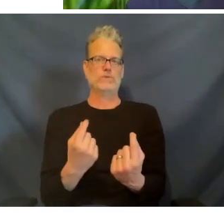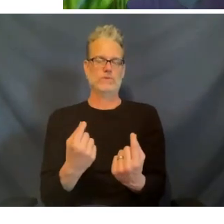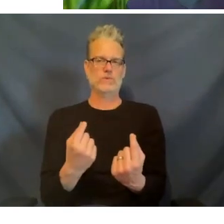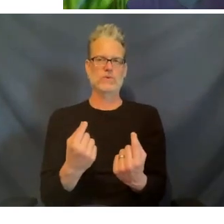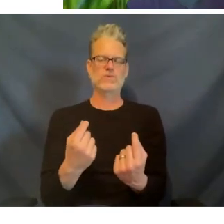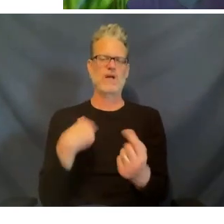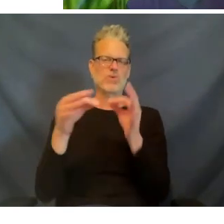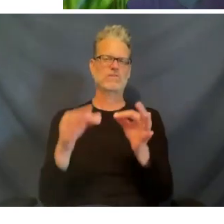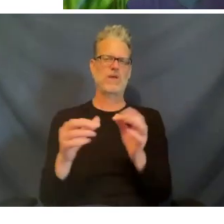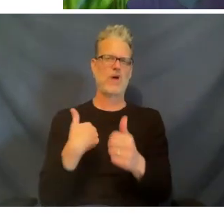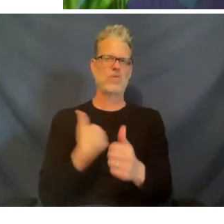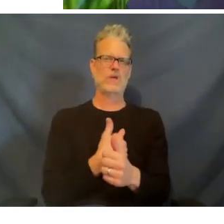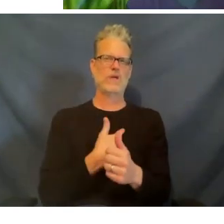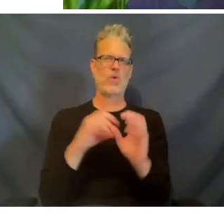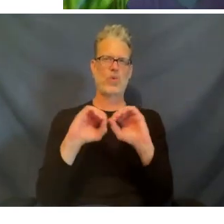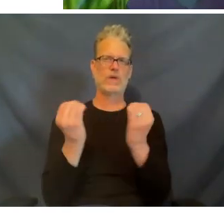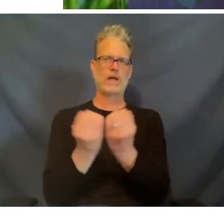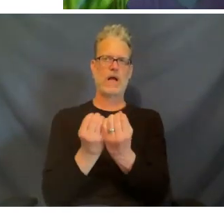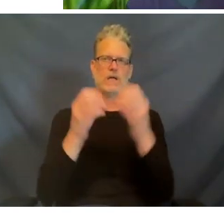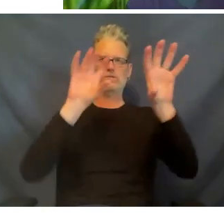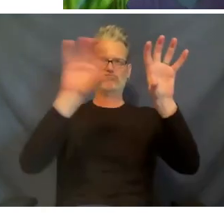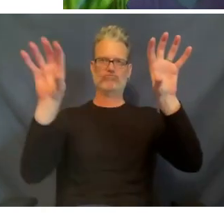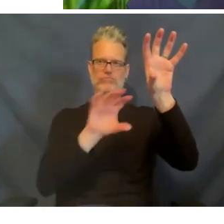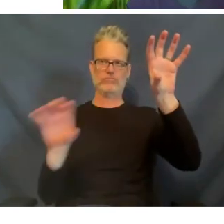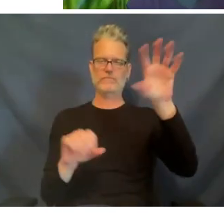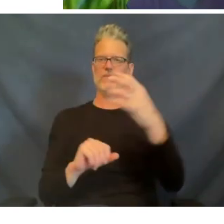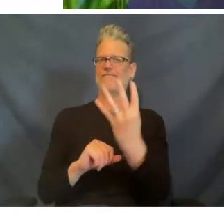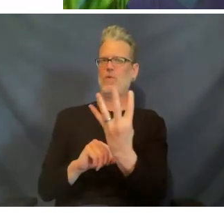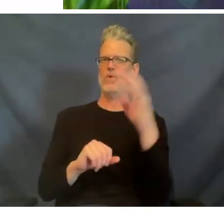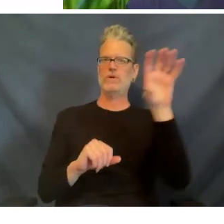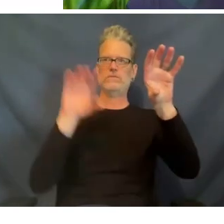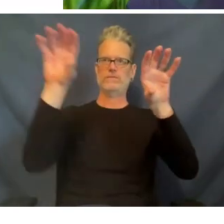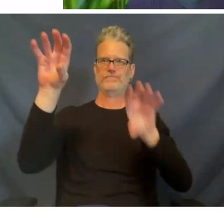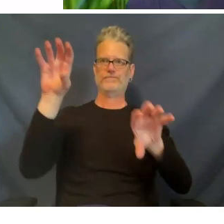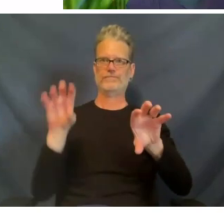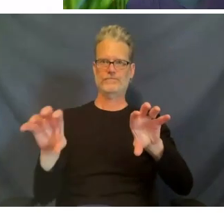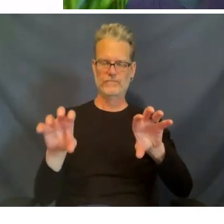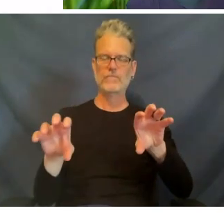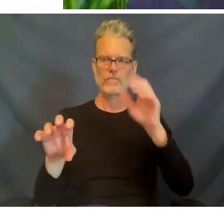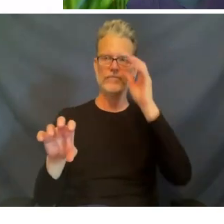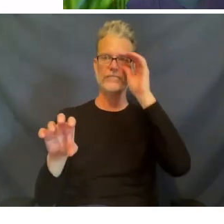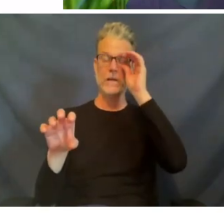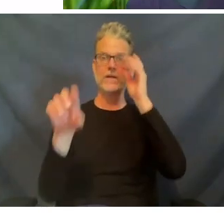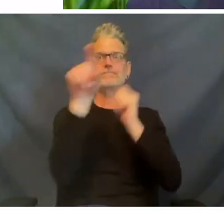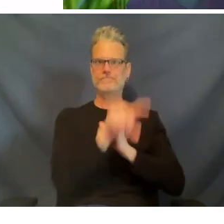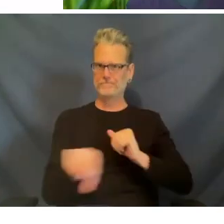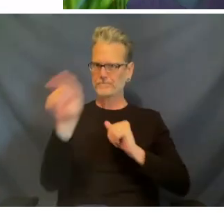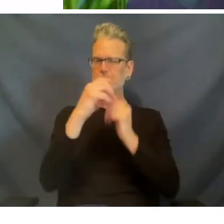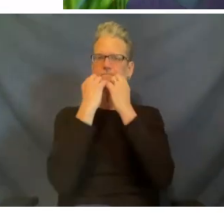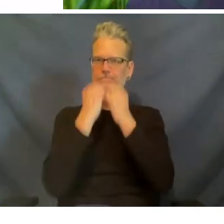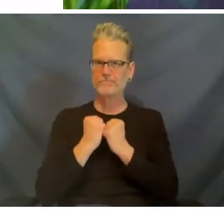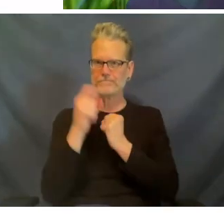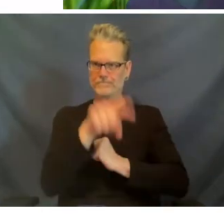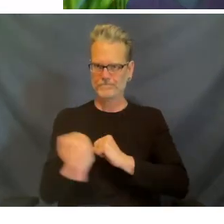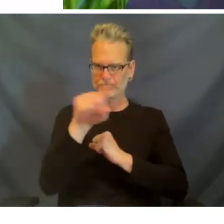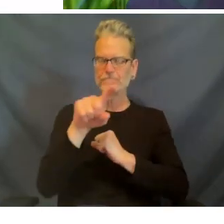can see, each of the 4 directions are represented here on our structure or organizational chart. However, we are led by the Black